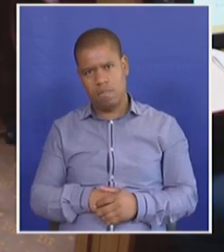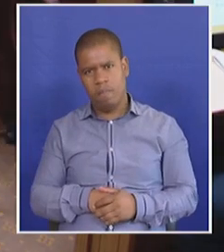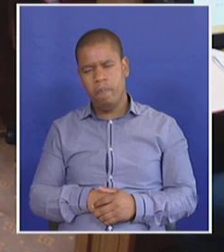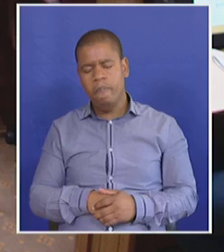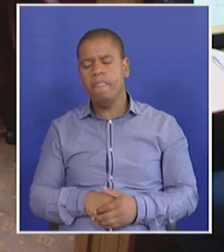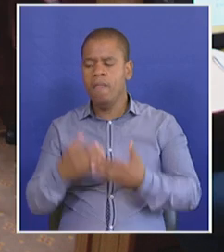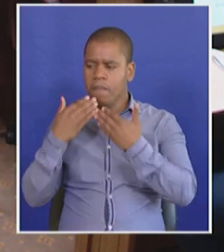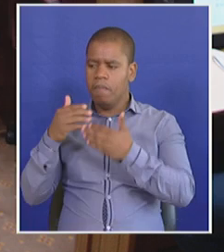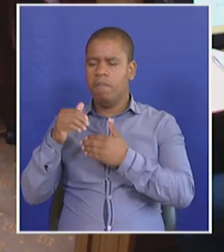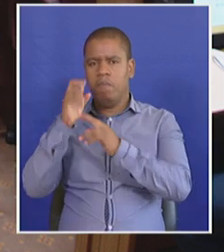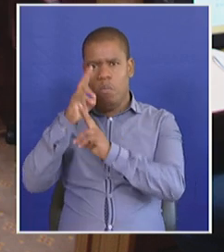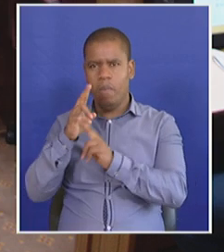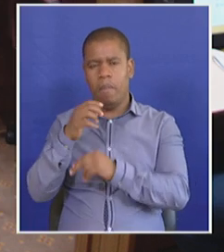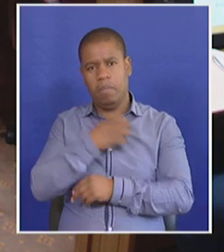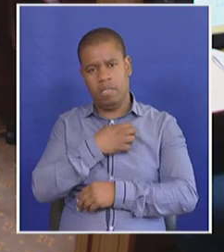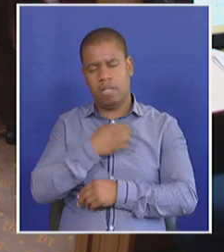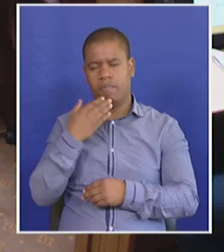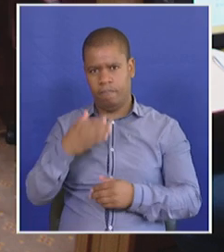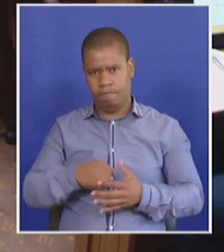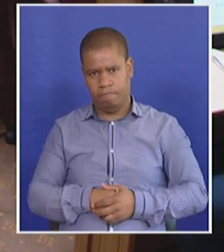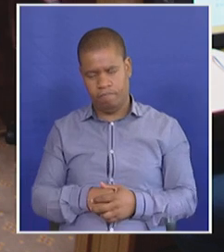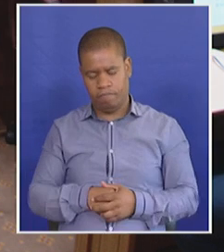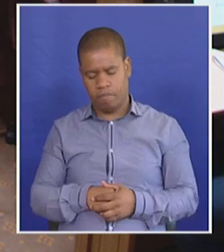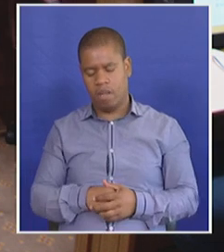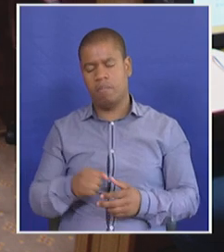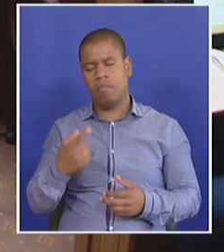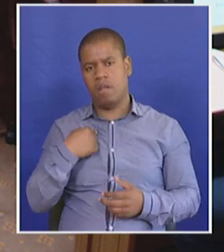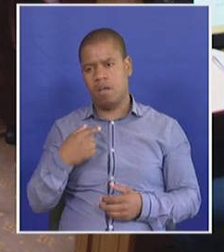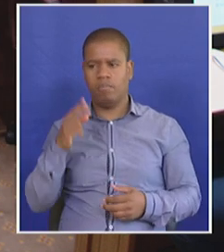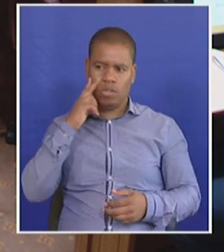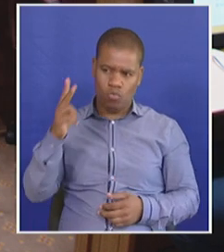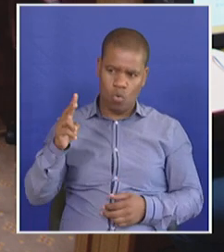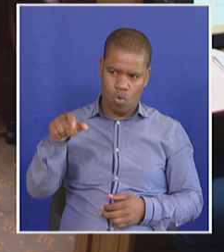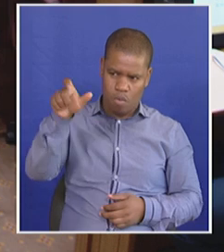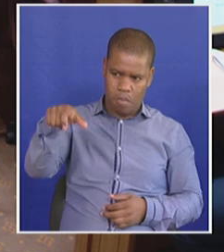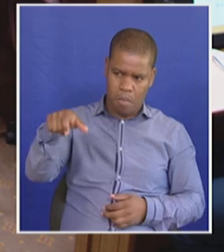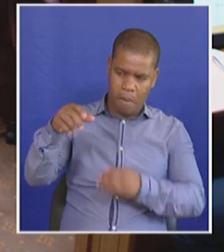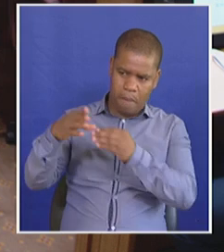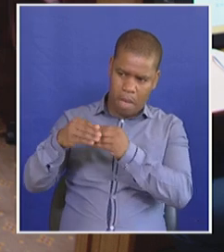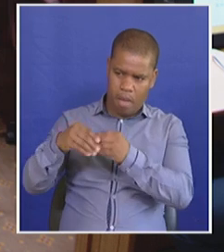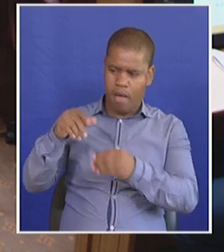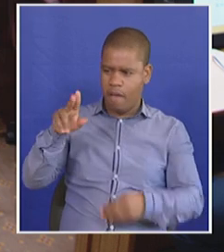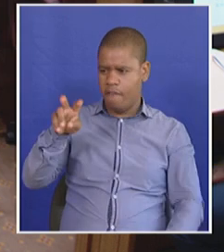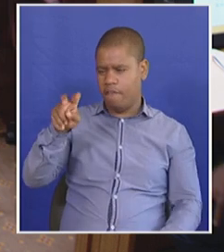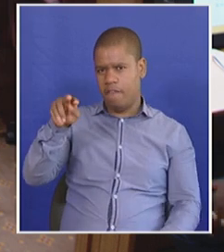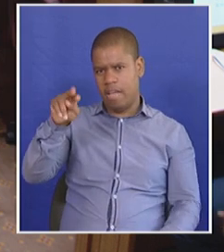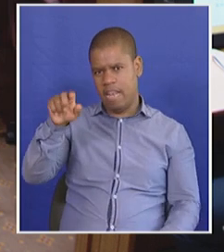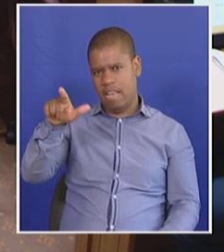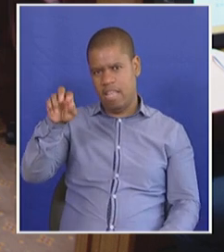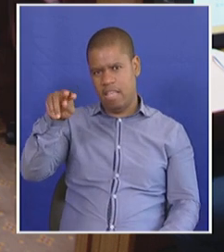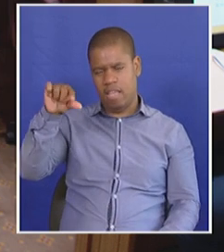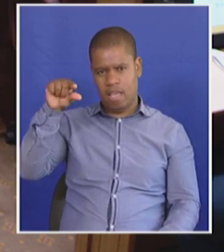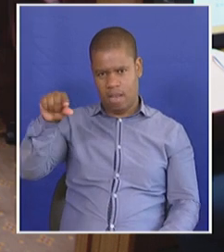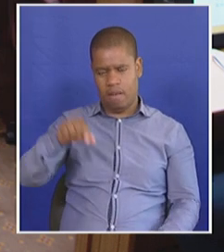Honorable Minister. I have recognized the Honorable Member van Lingen. Then you will follow, Honorable